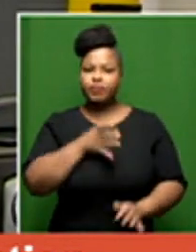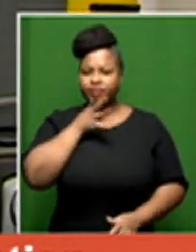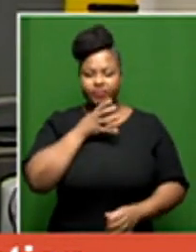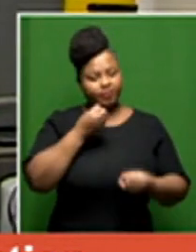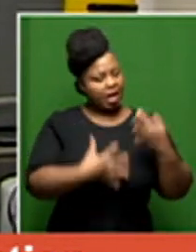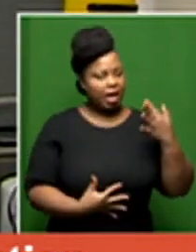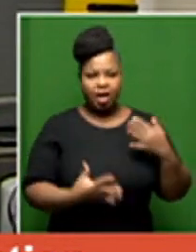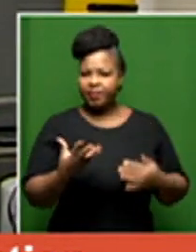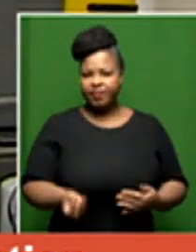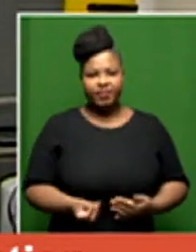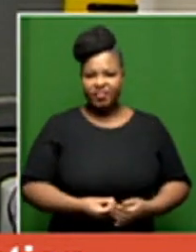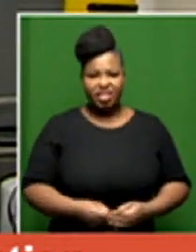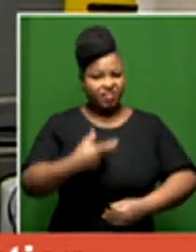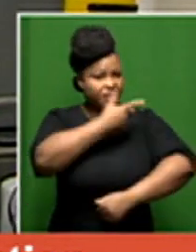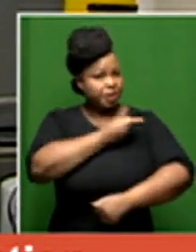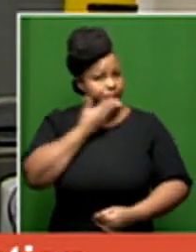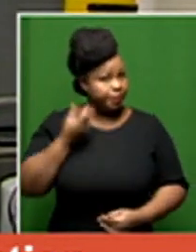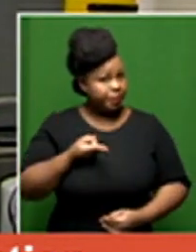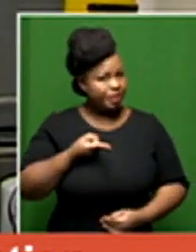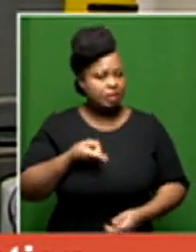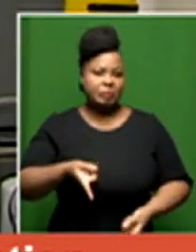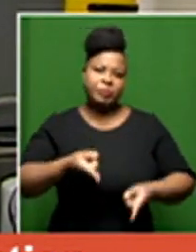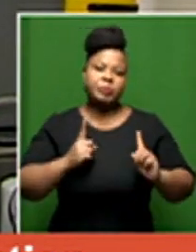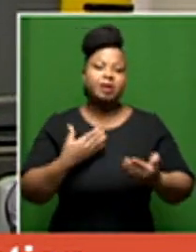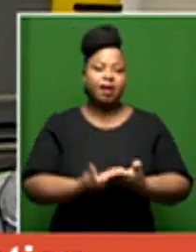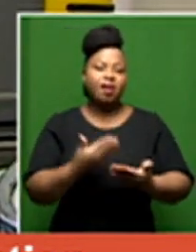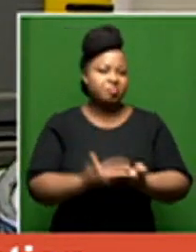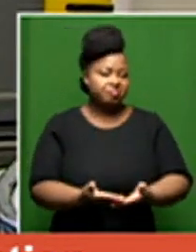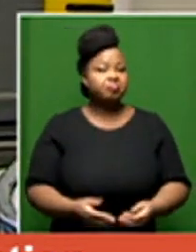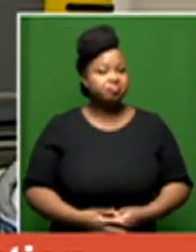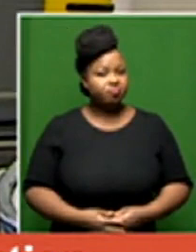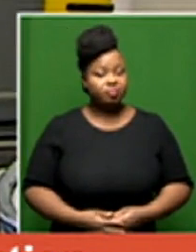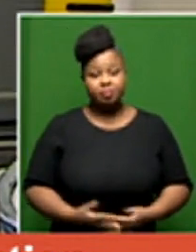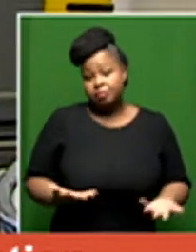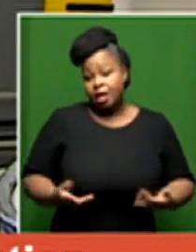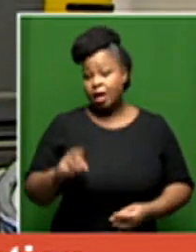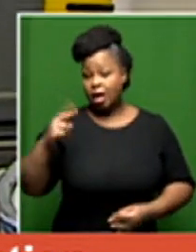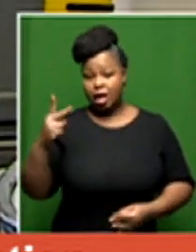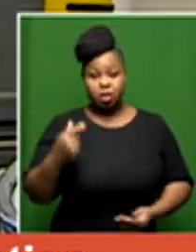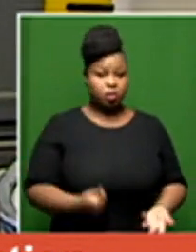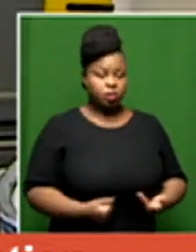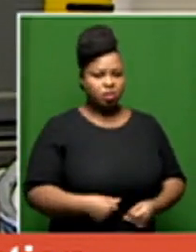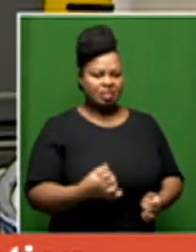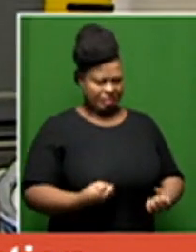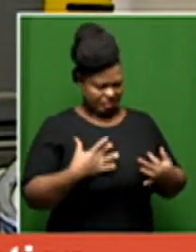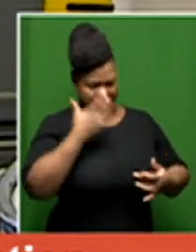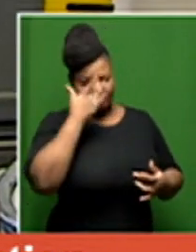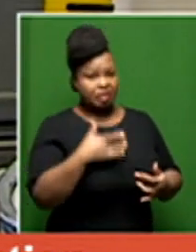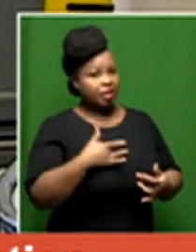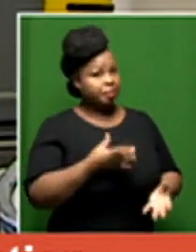can put it, of not vaccinating children. Others, they contract